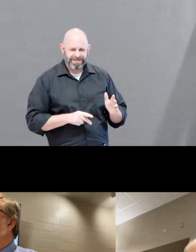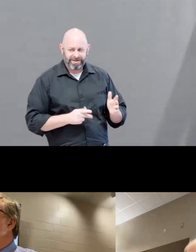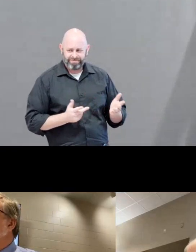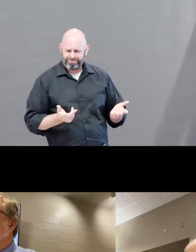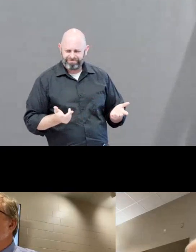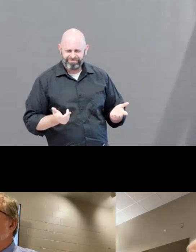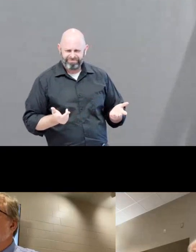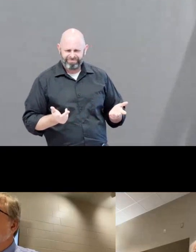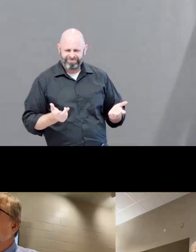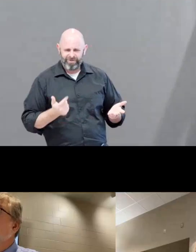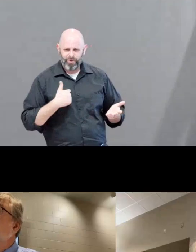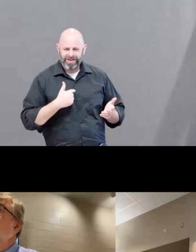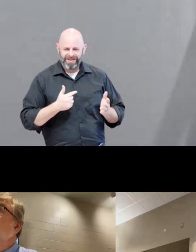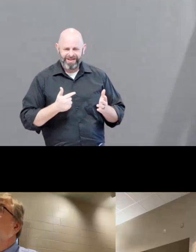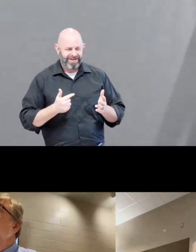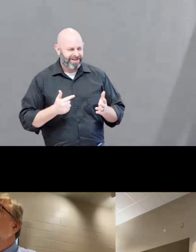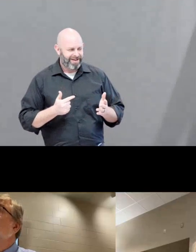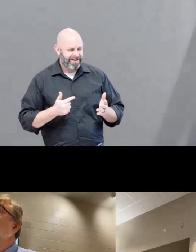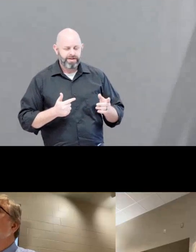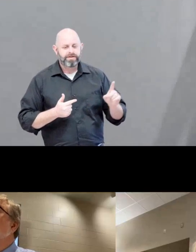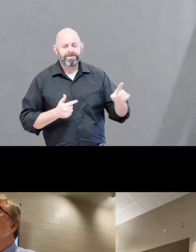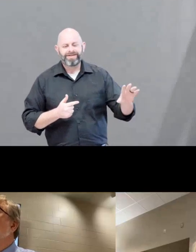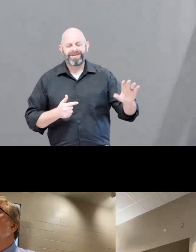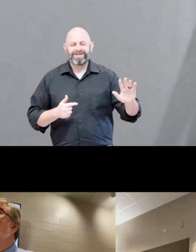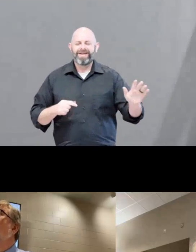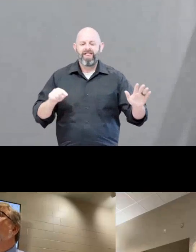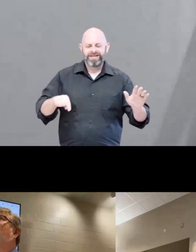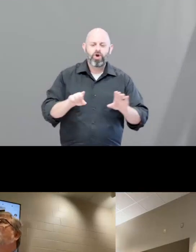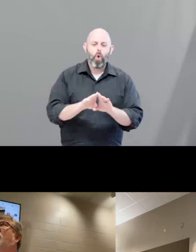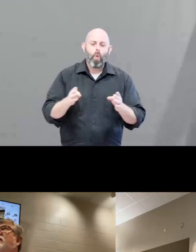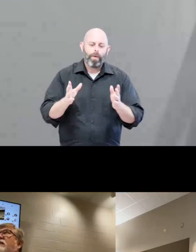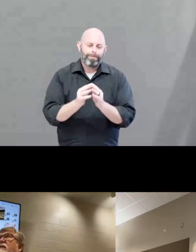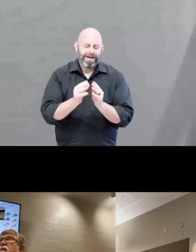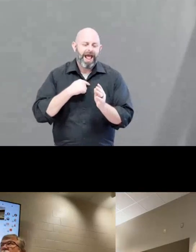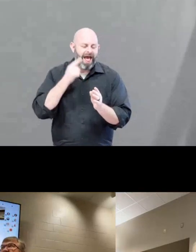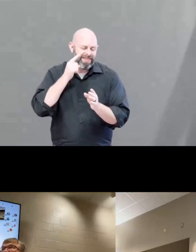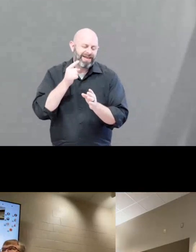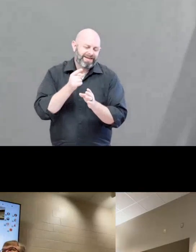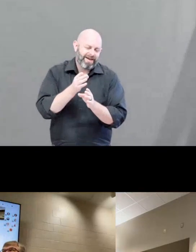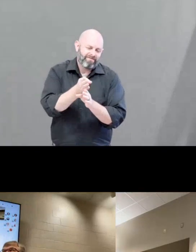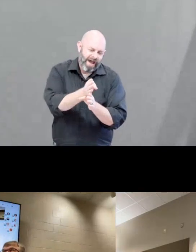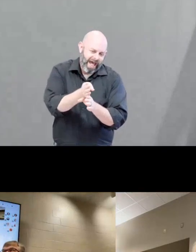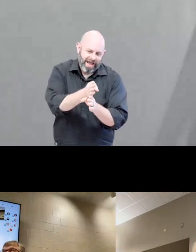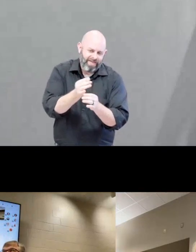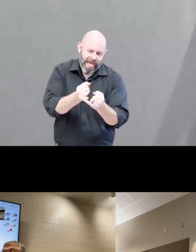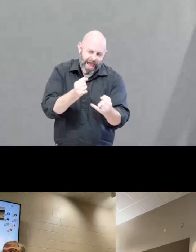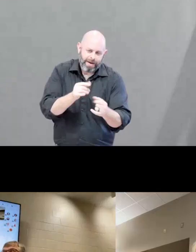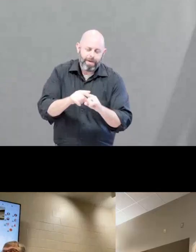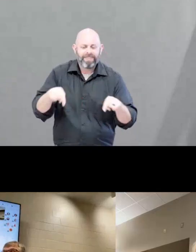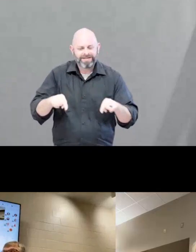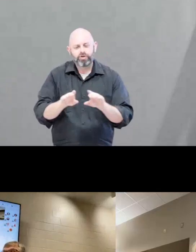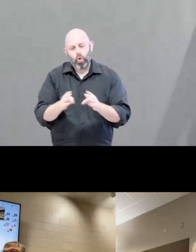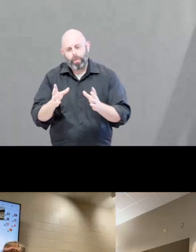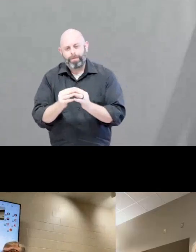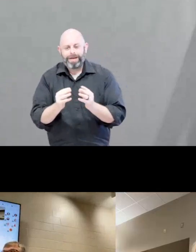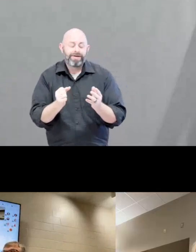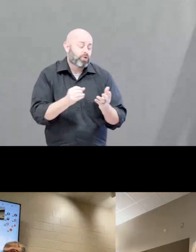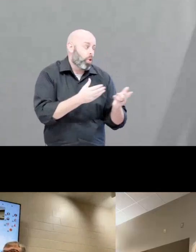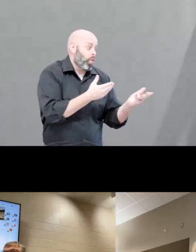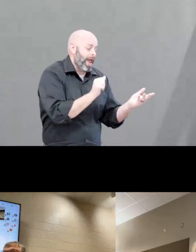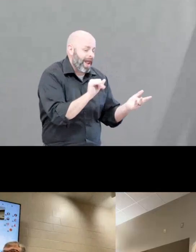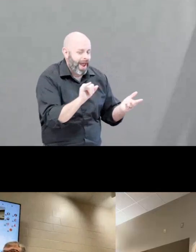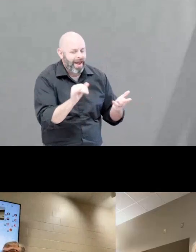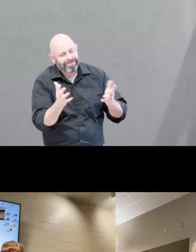violating ENCSD policy? This is an It's open currently meeting, so prohibited. I think it's a fine line, but this is an open meeting, so. Yes.